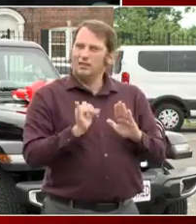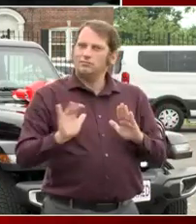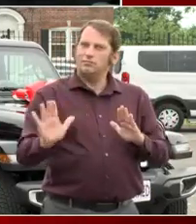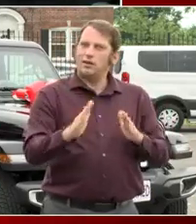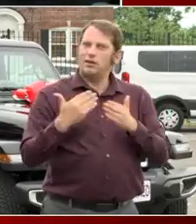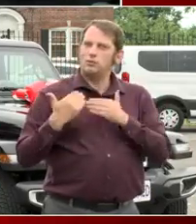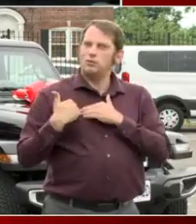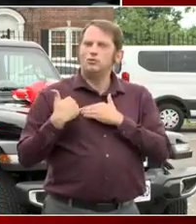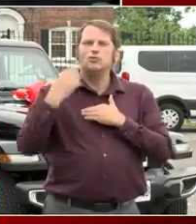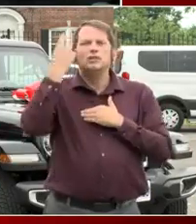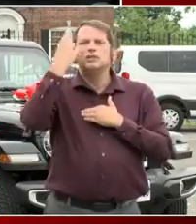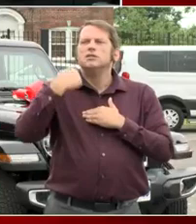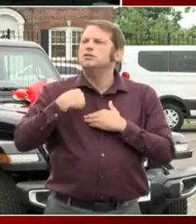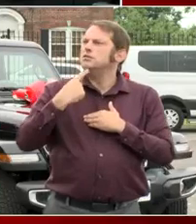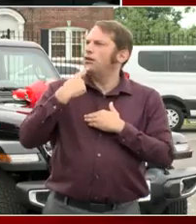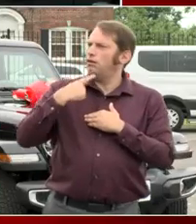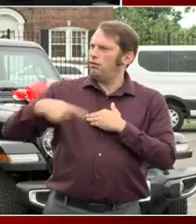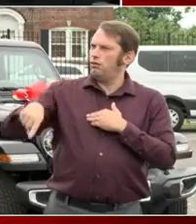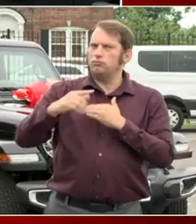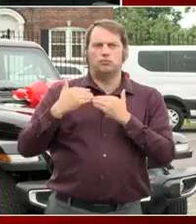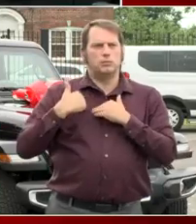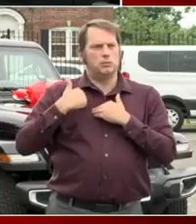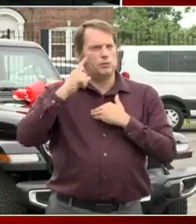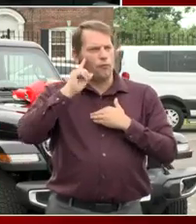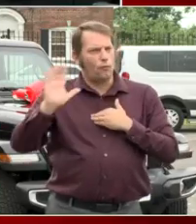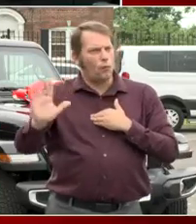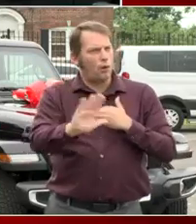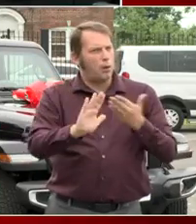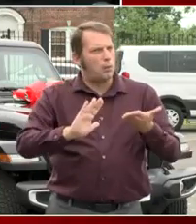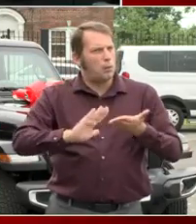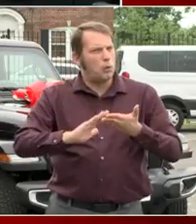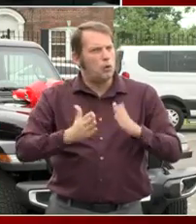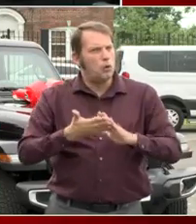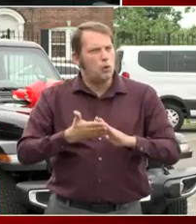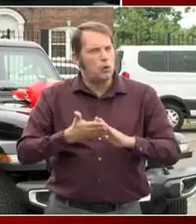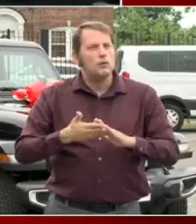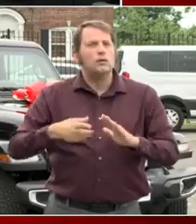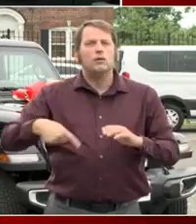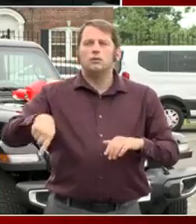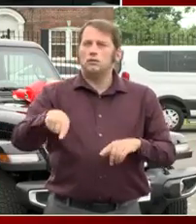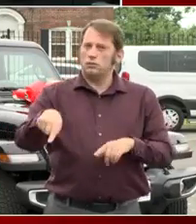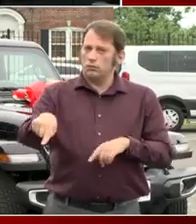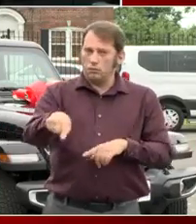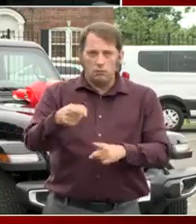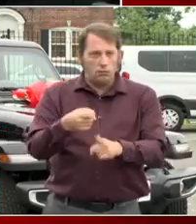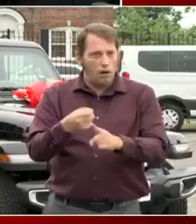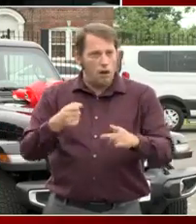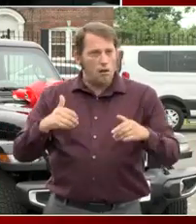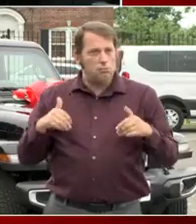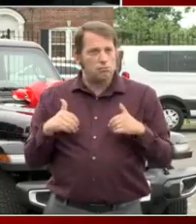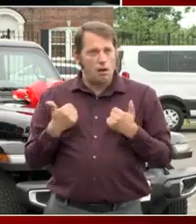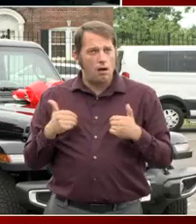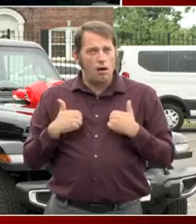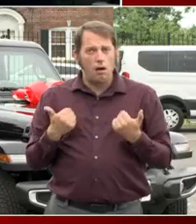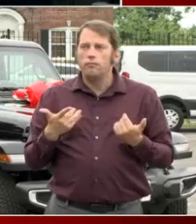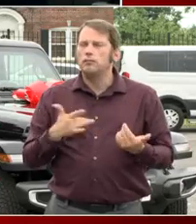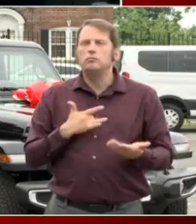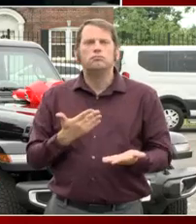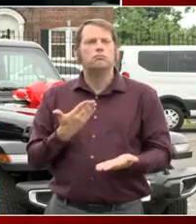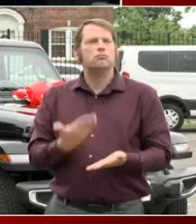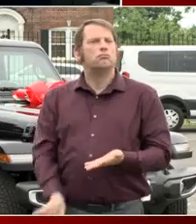you are not vaccinated and you get infected, even though you may not get any symptoms, and a lot of young people say that. If you